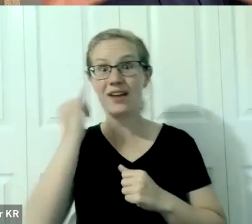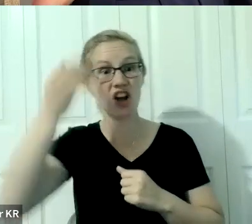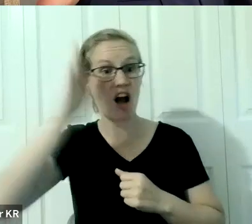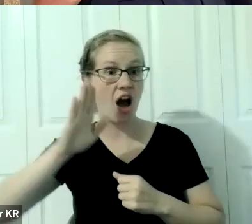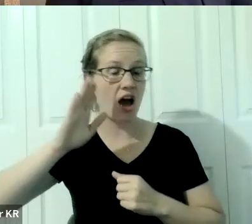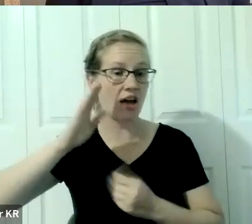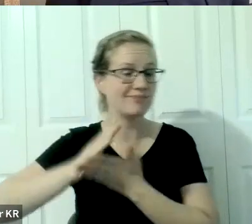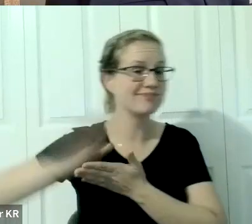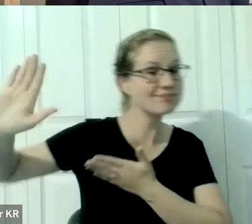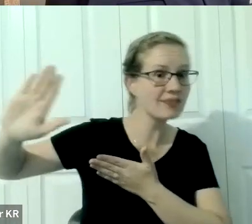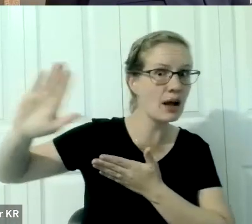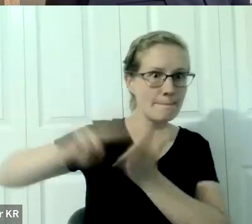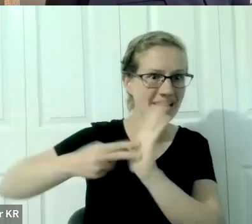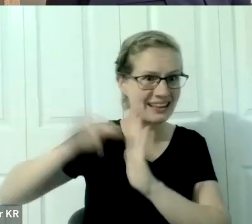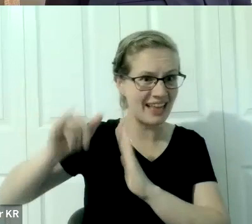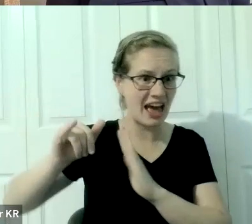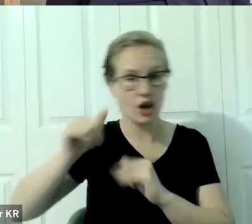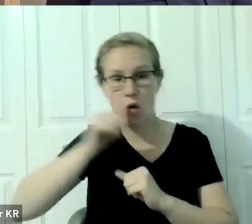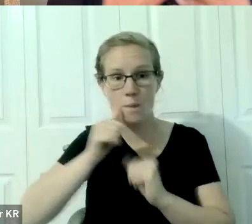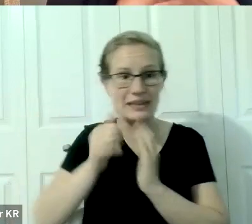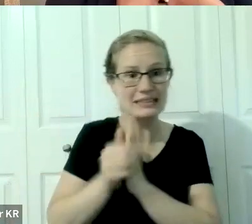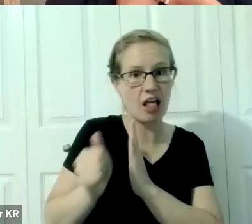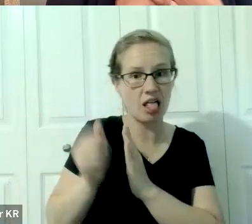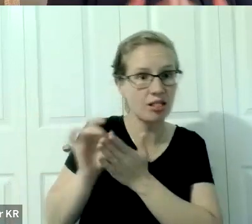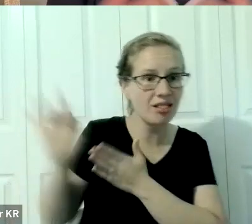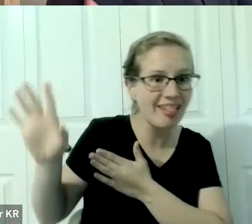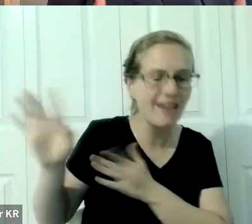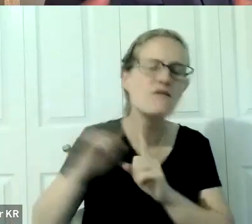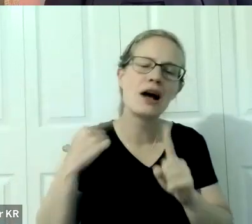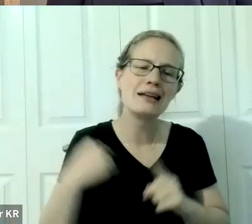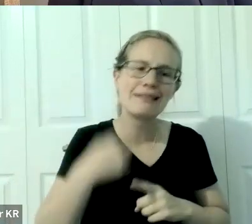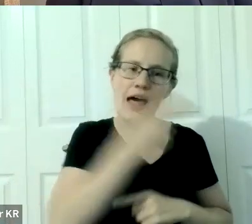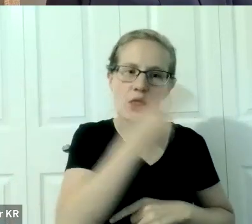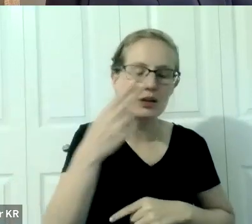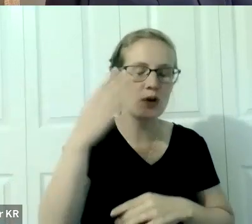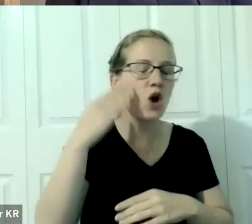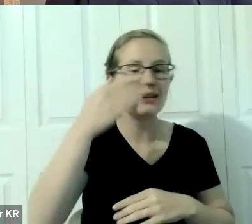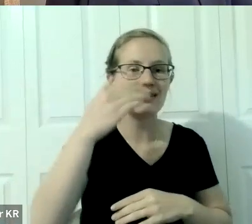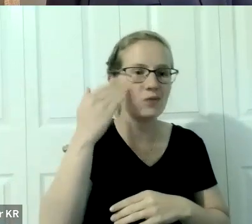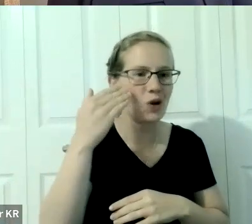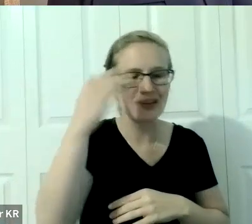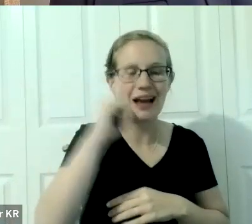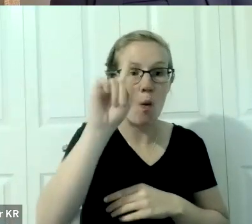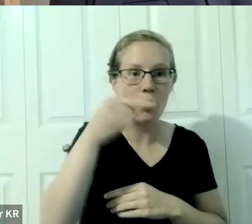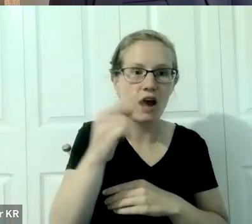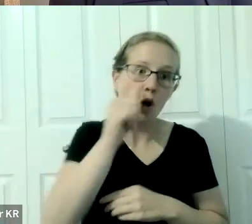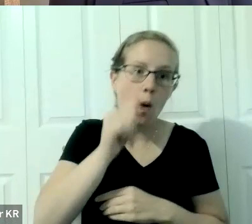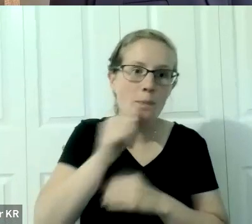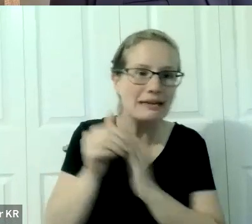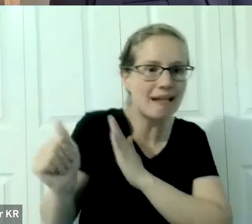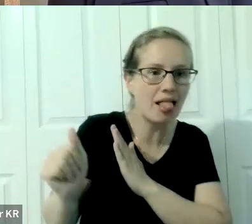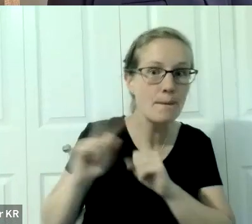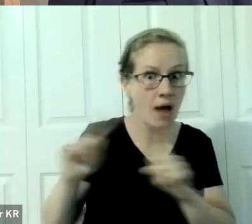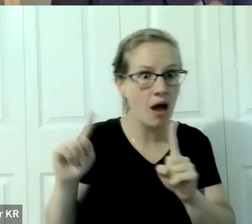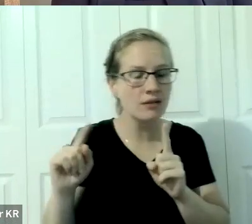we throwing out a coping skill, a way of coping? Now, for us Catholics, we know it's not just coping, right? But, you know, it's a